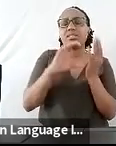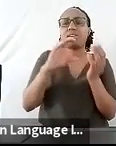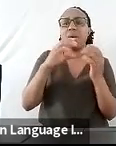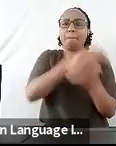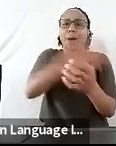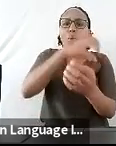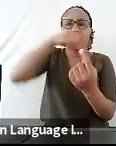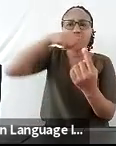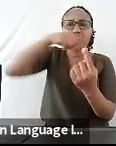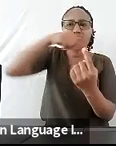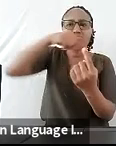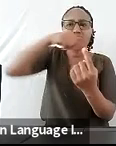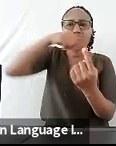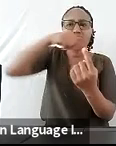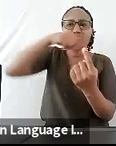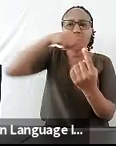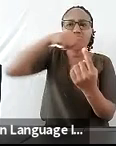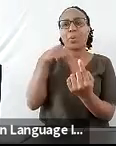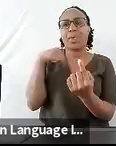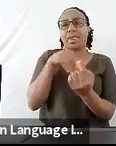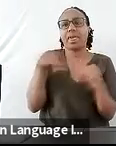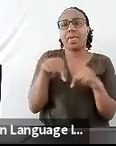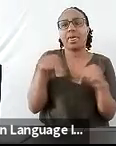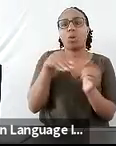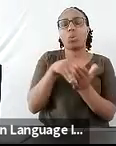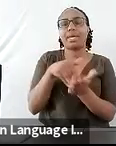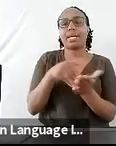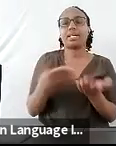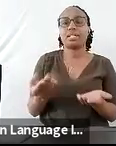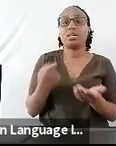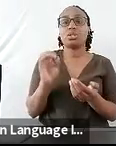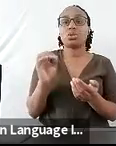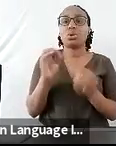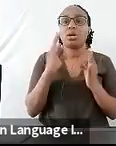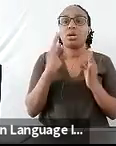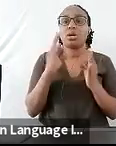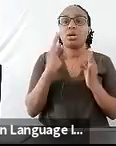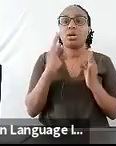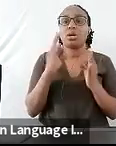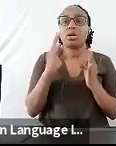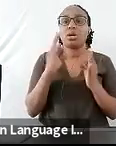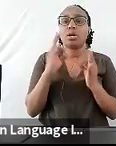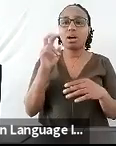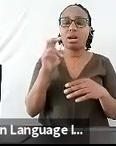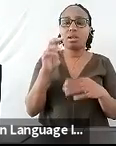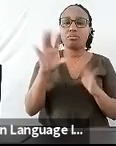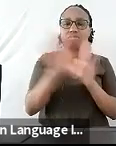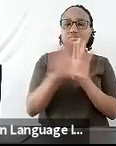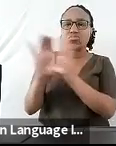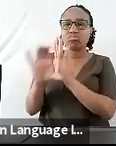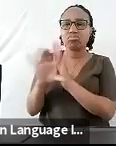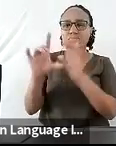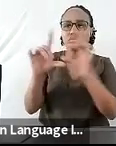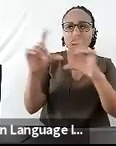And yeah, I think if people saw, I took photographs and I talked about it, you know, took a lot of photographs in Haiti, and I would